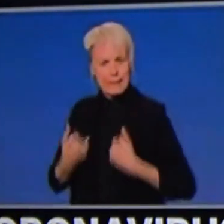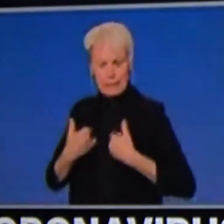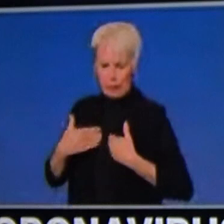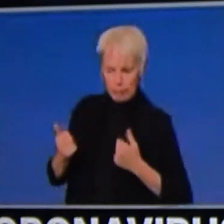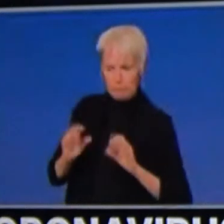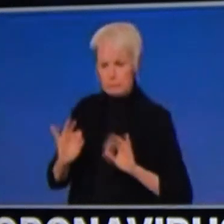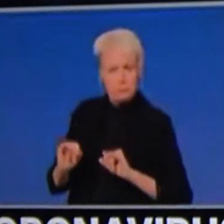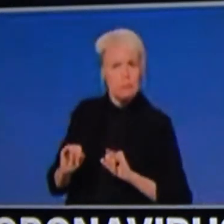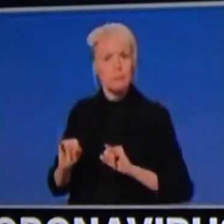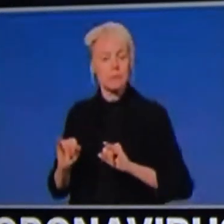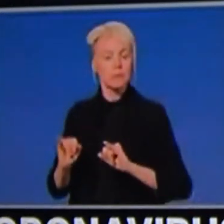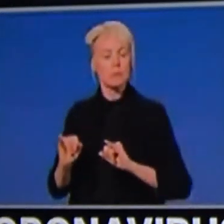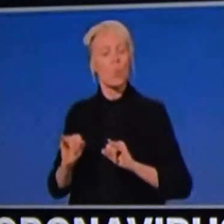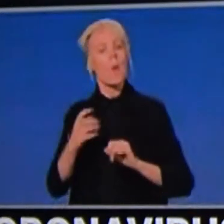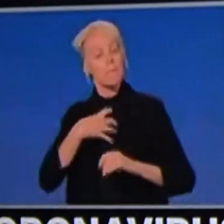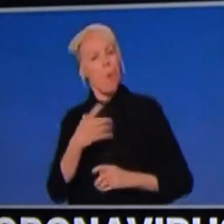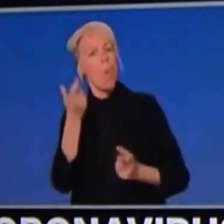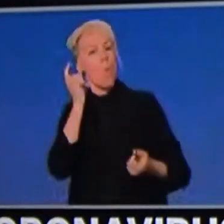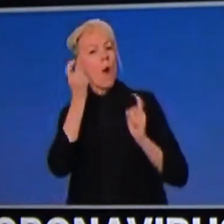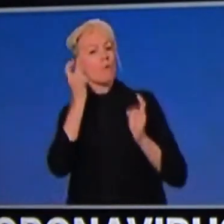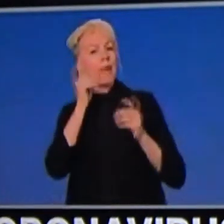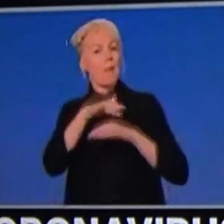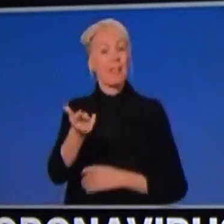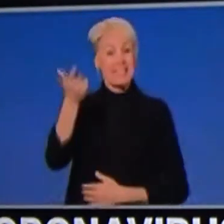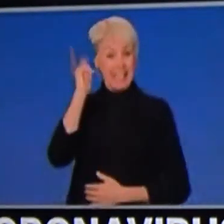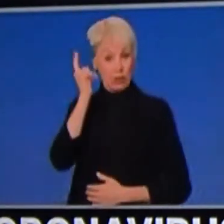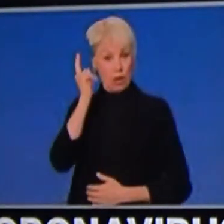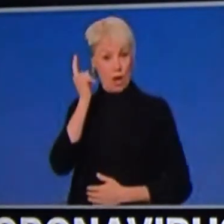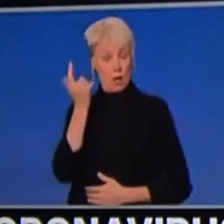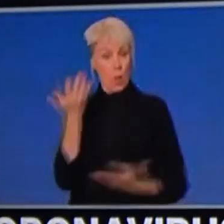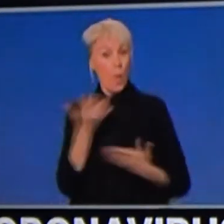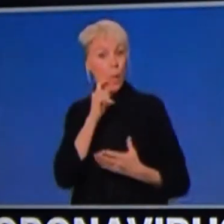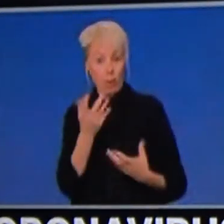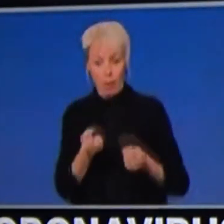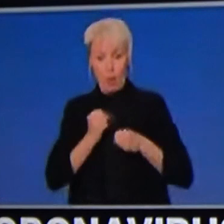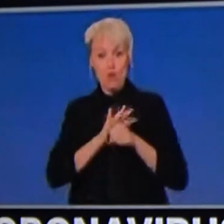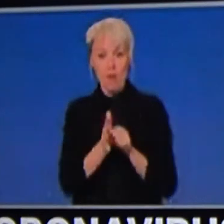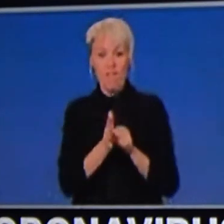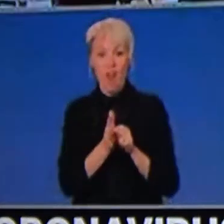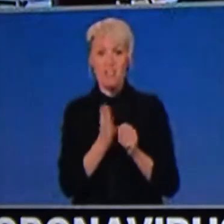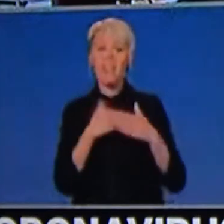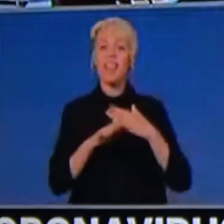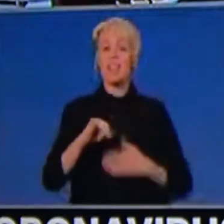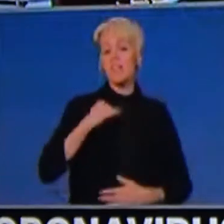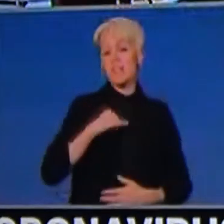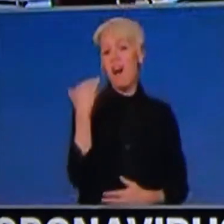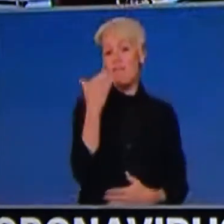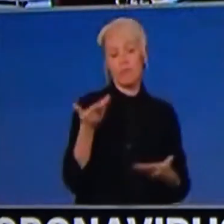for those who are working in schools. And as I said, they're more likely to be at risk in the staff room than they are in the classroom.